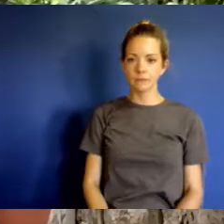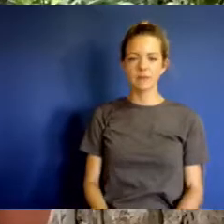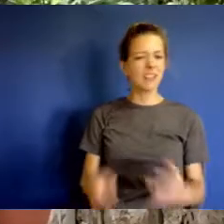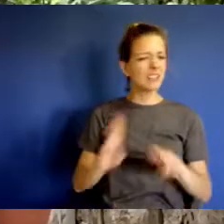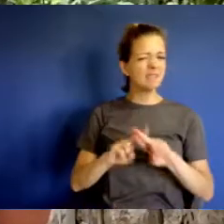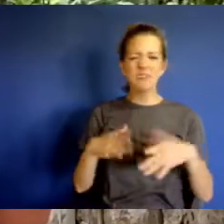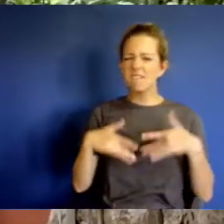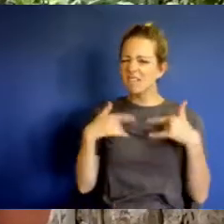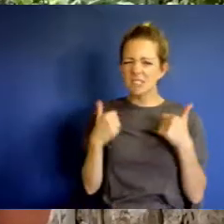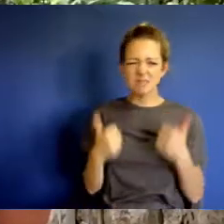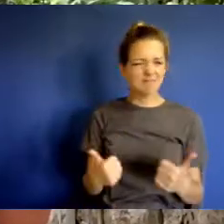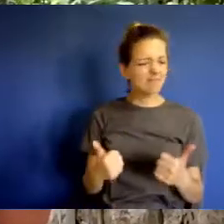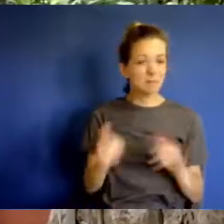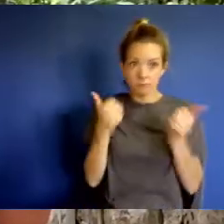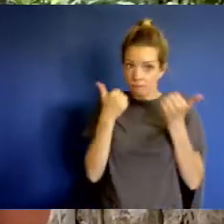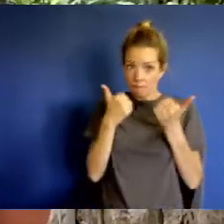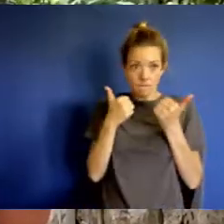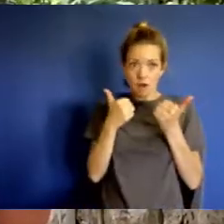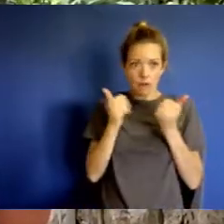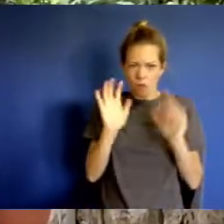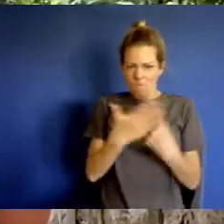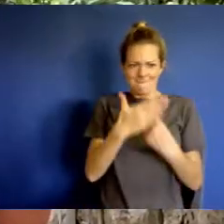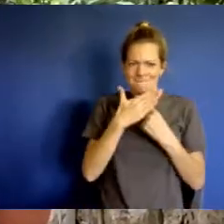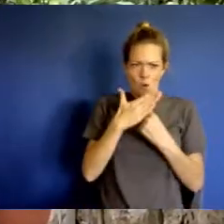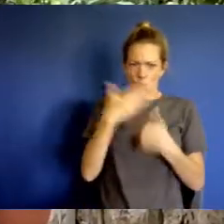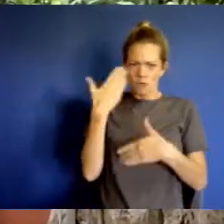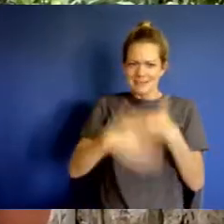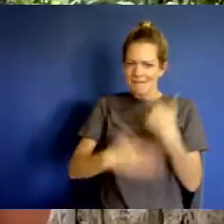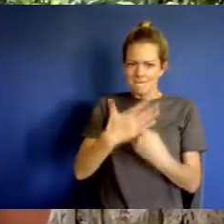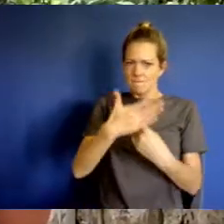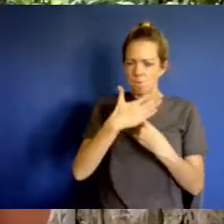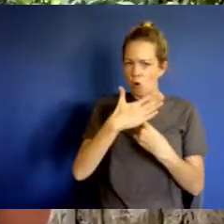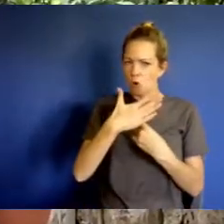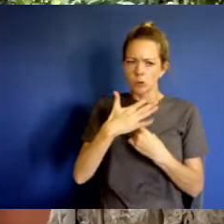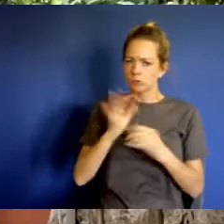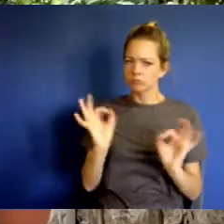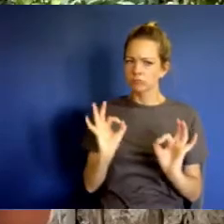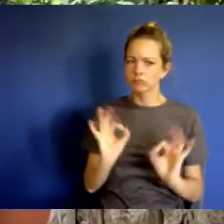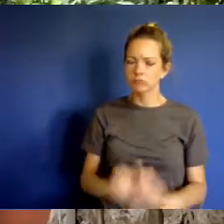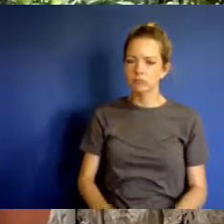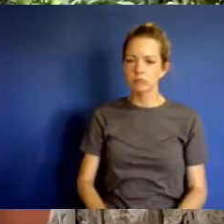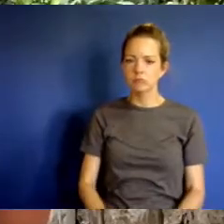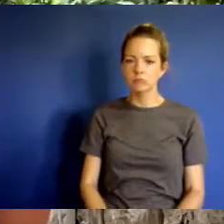into that stretch. And if it doesn't feel right, if it's not for you, that's no problem at all.